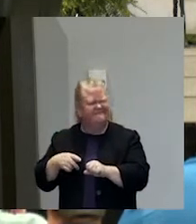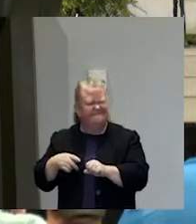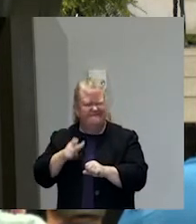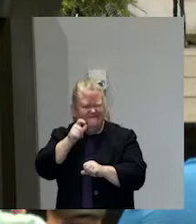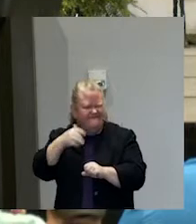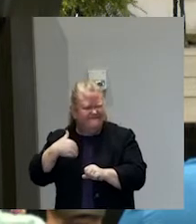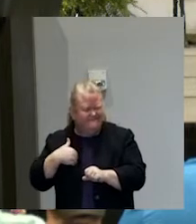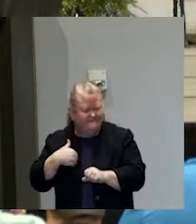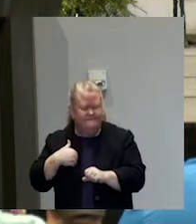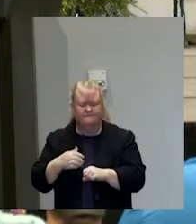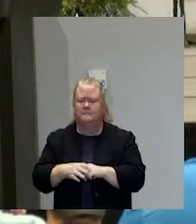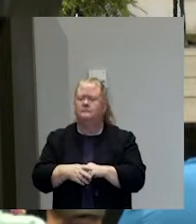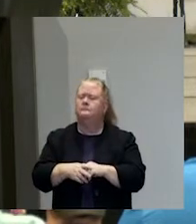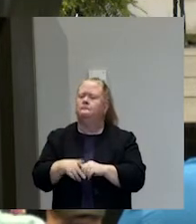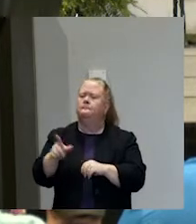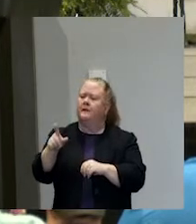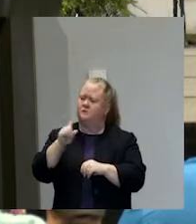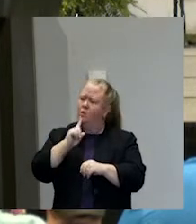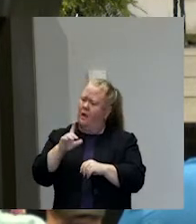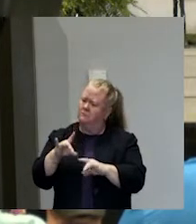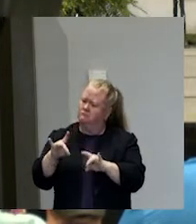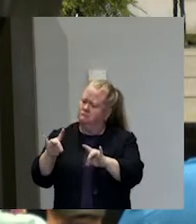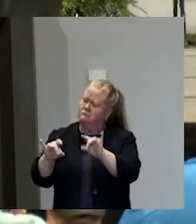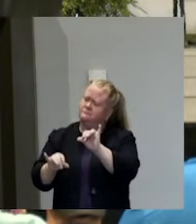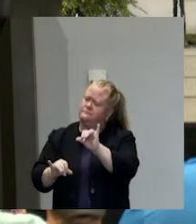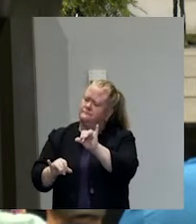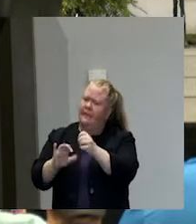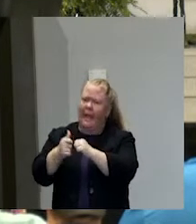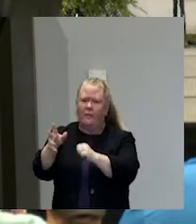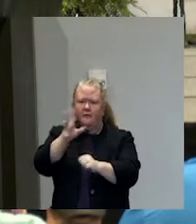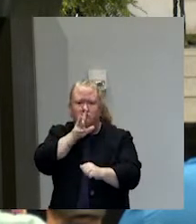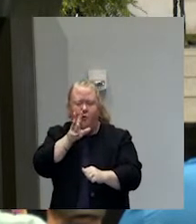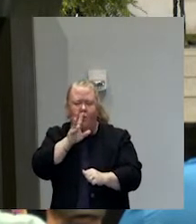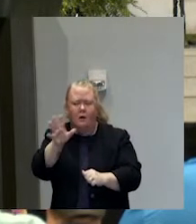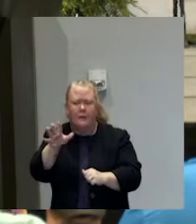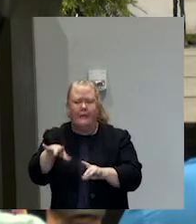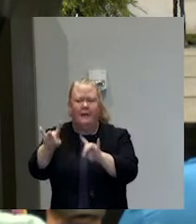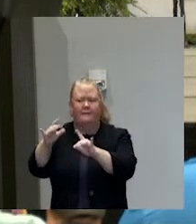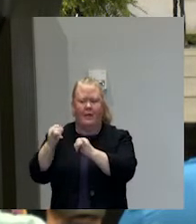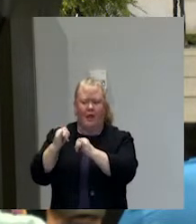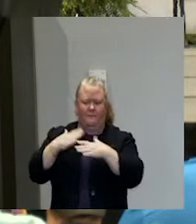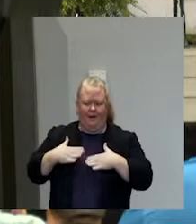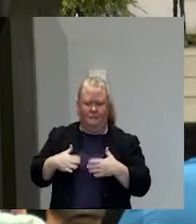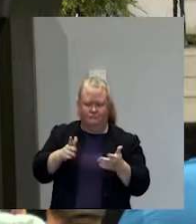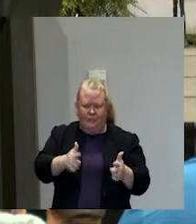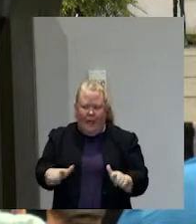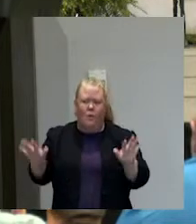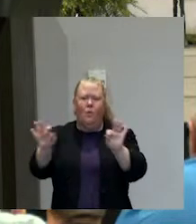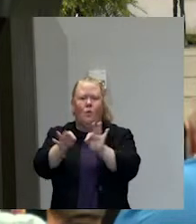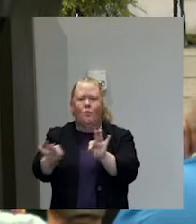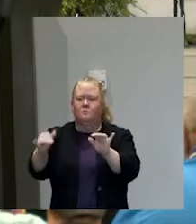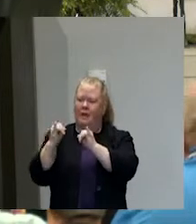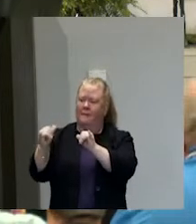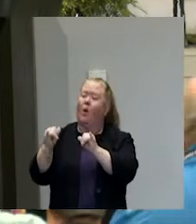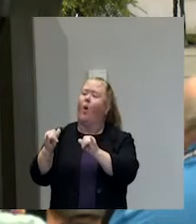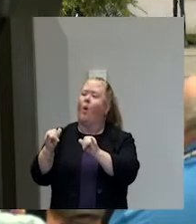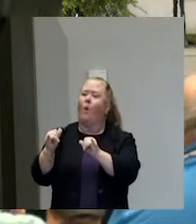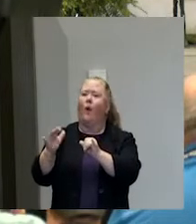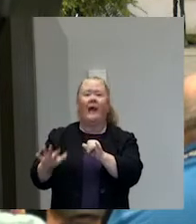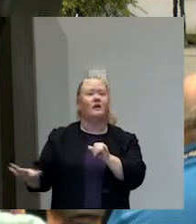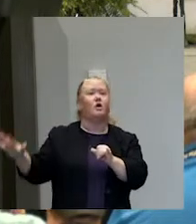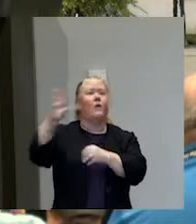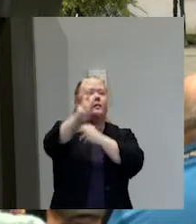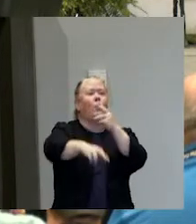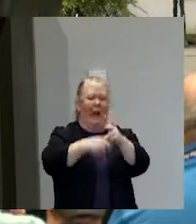And if I started to pick up their mannerisms, the way they talk, their accents, it was like I could go anywhere in the world and